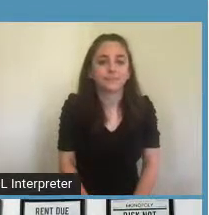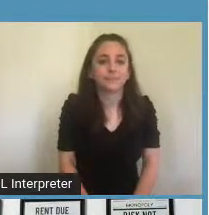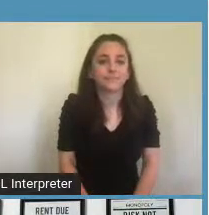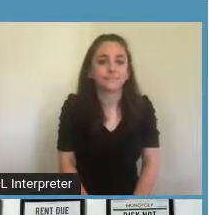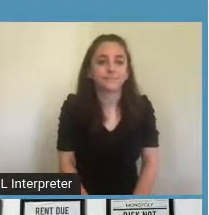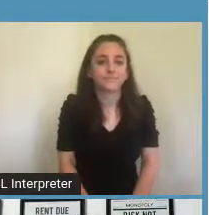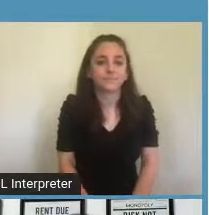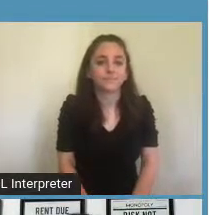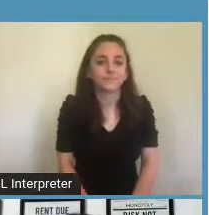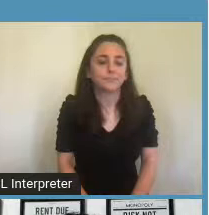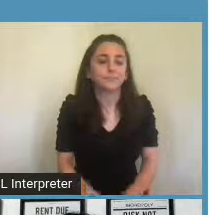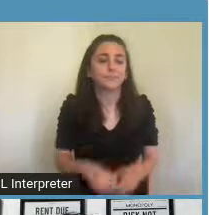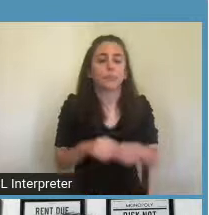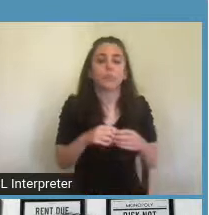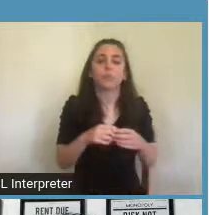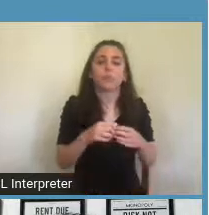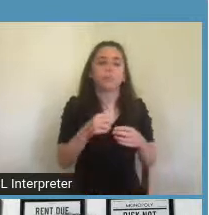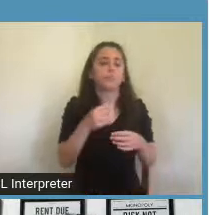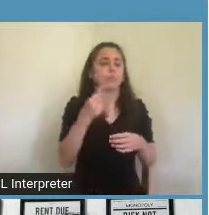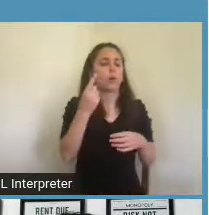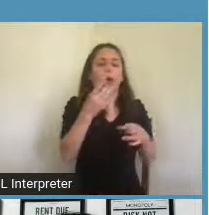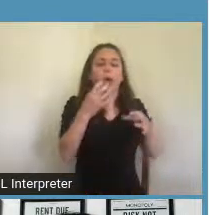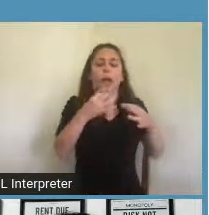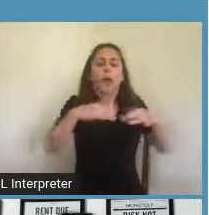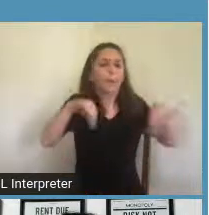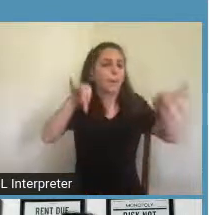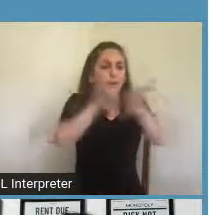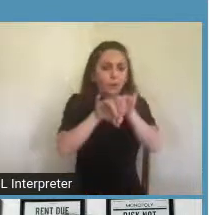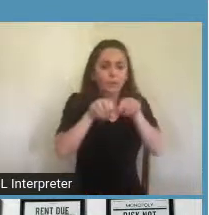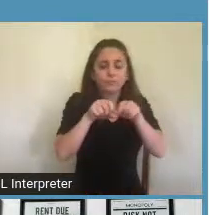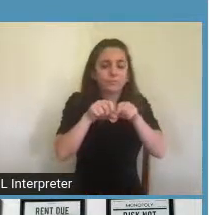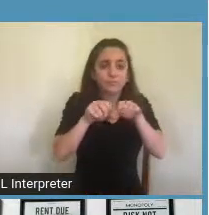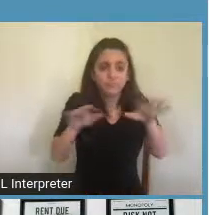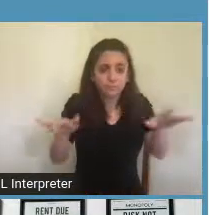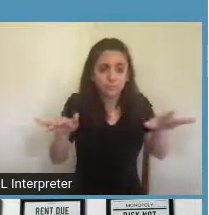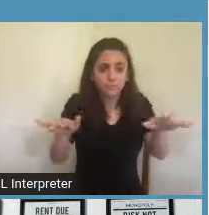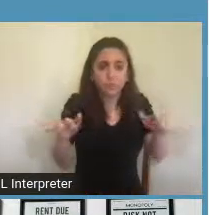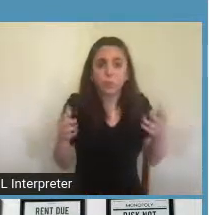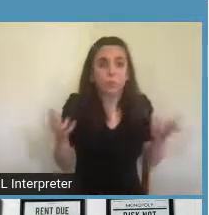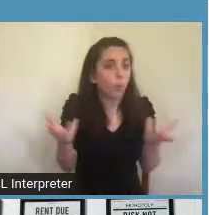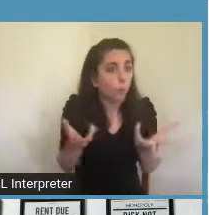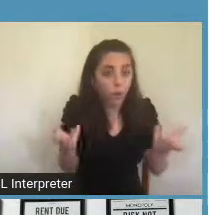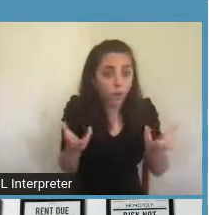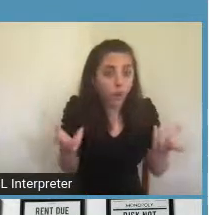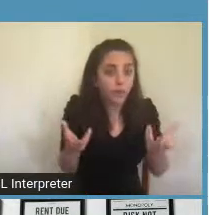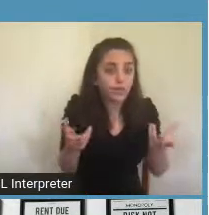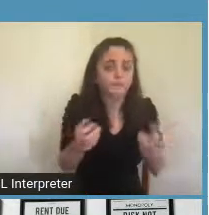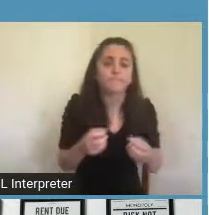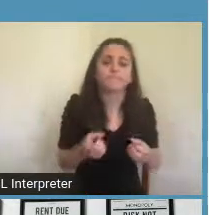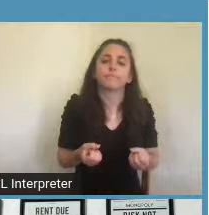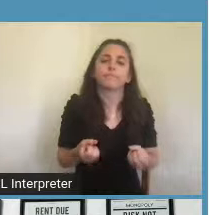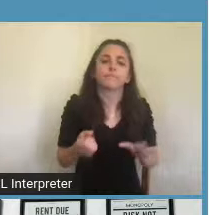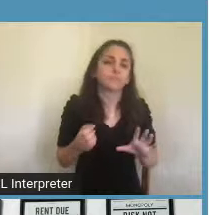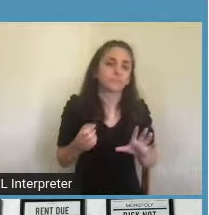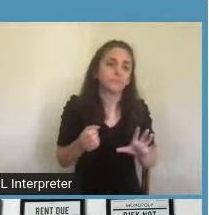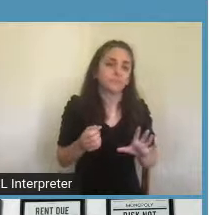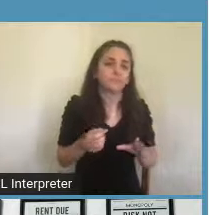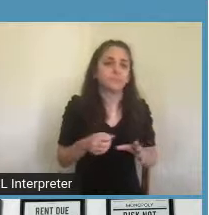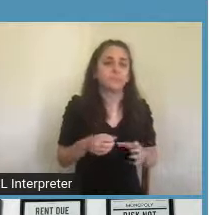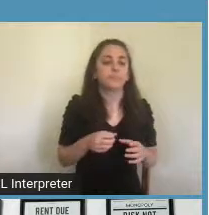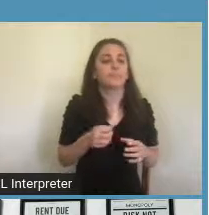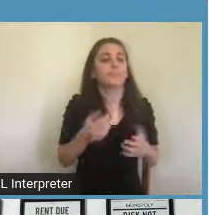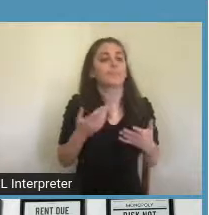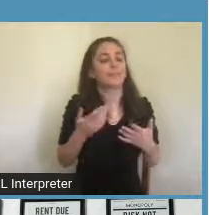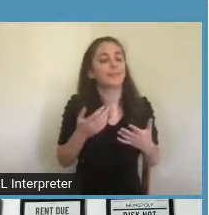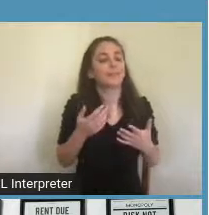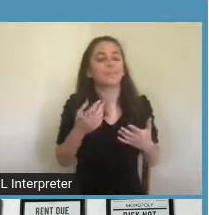So, number one, when it comes to distribution, there's a lot of things that you can get. Now, mind you, a little caveat here. I am